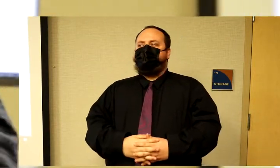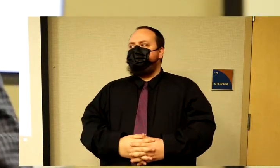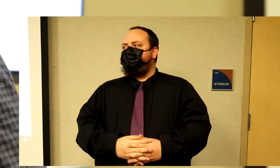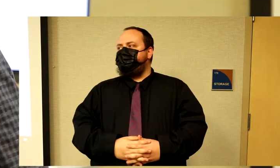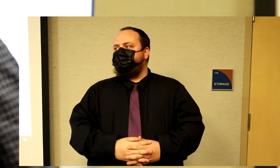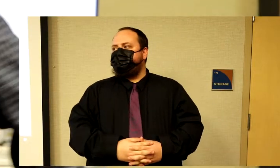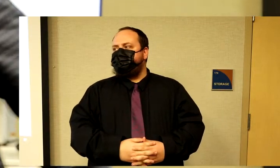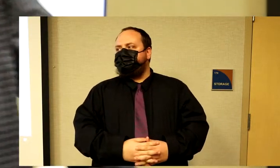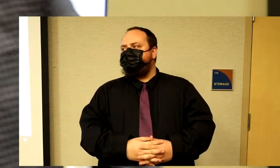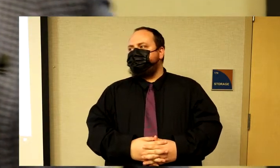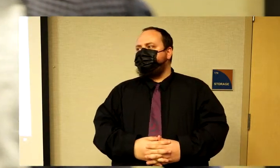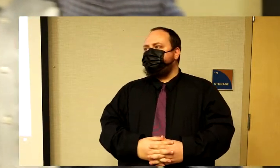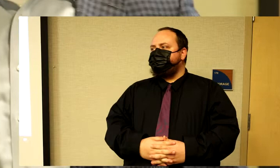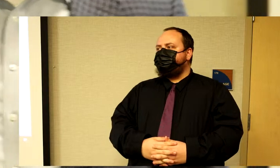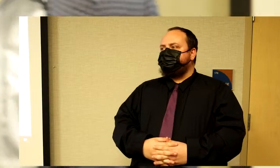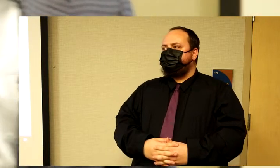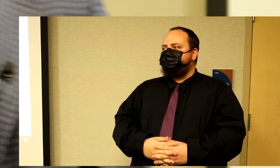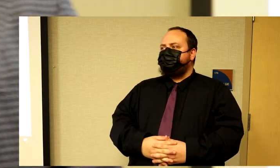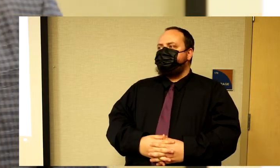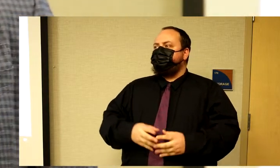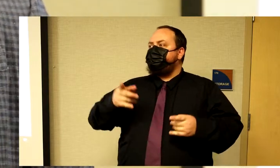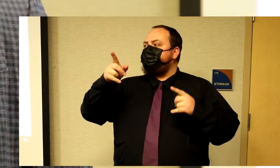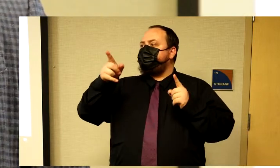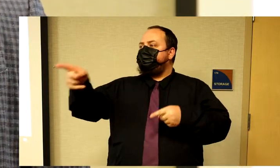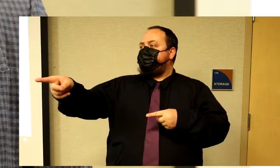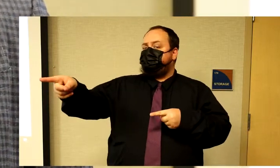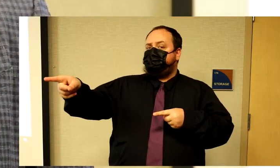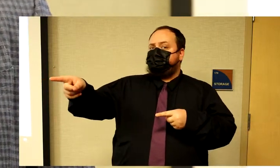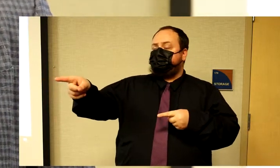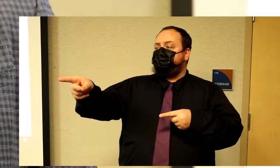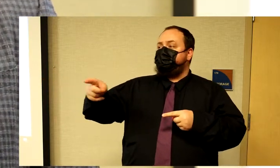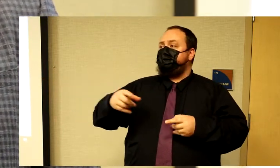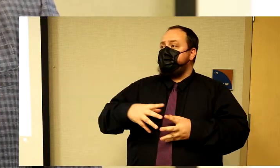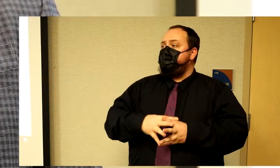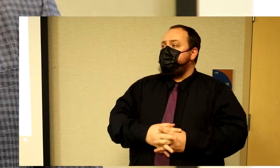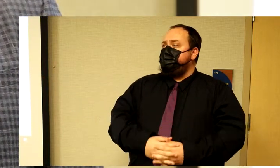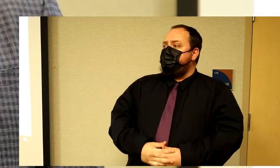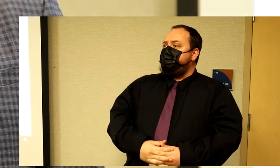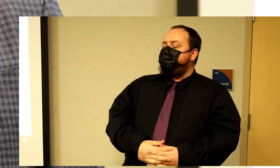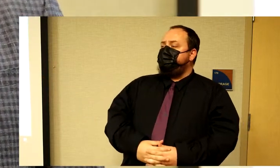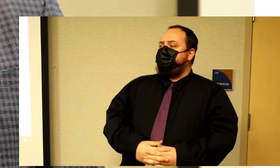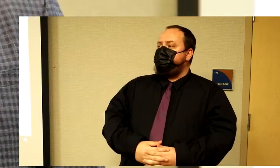Okay. Money? Oh, okay.